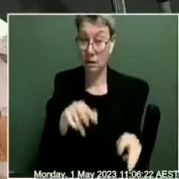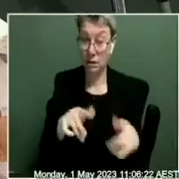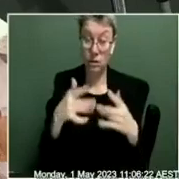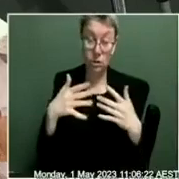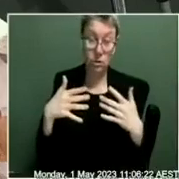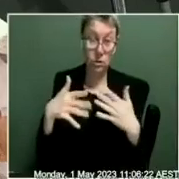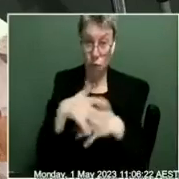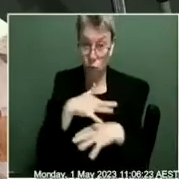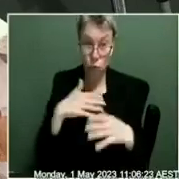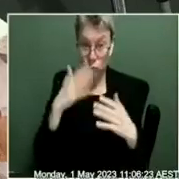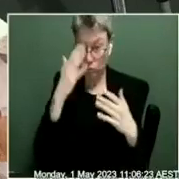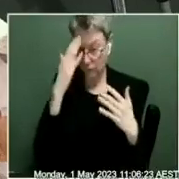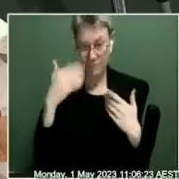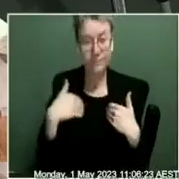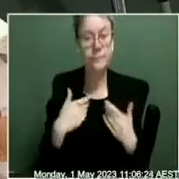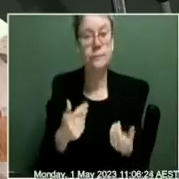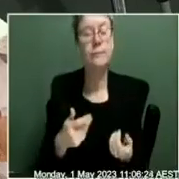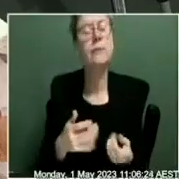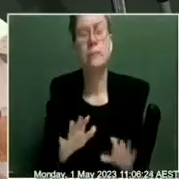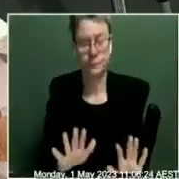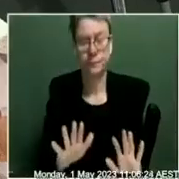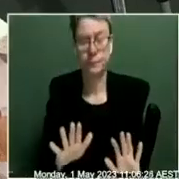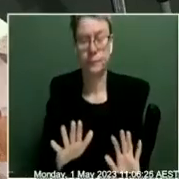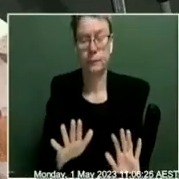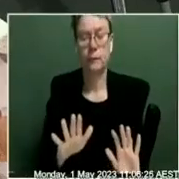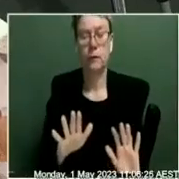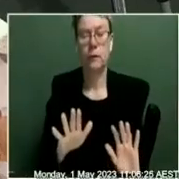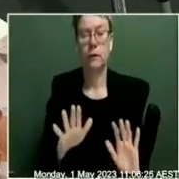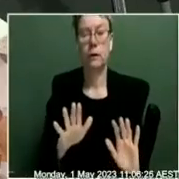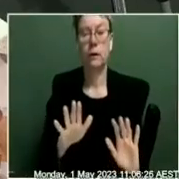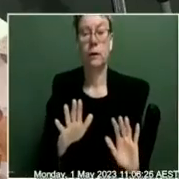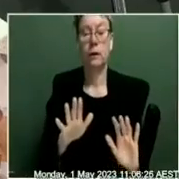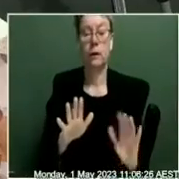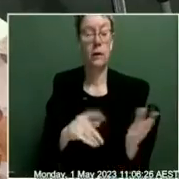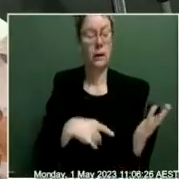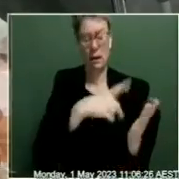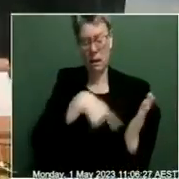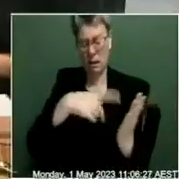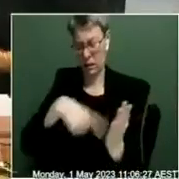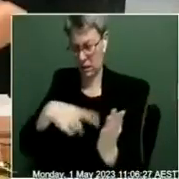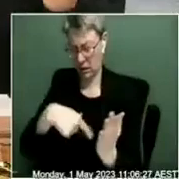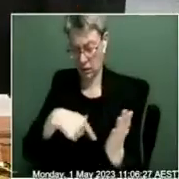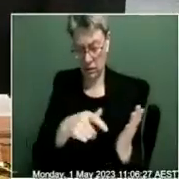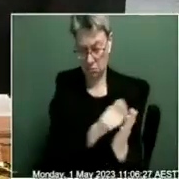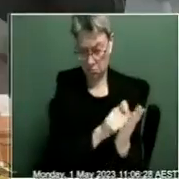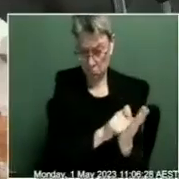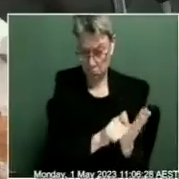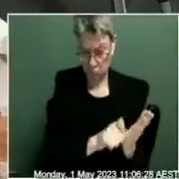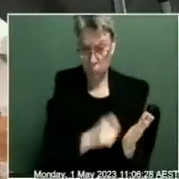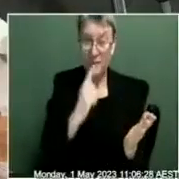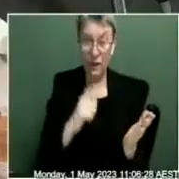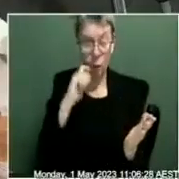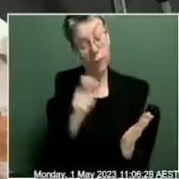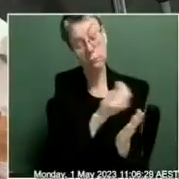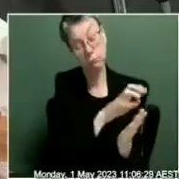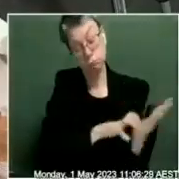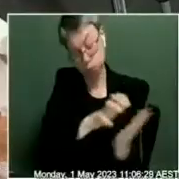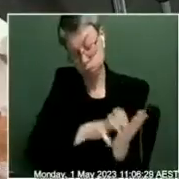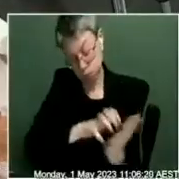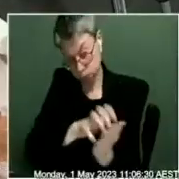that and your model of evaluation? We'll do our best to do that. Thanks. Okay. Commissioner Walter.